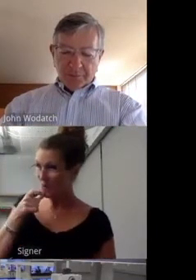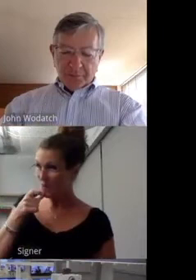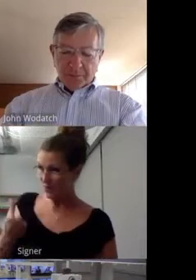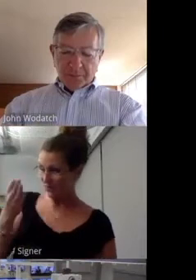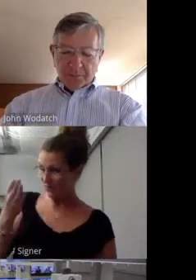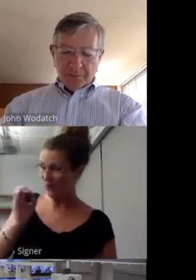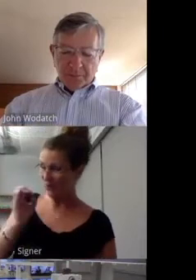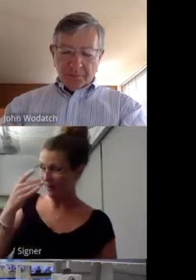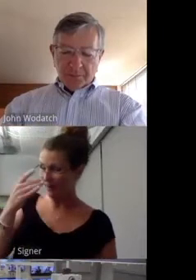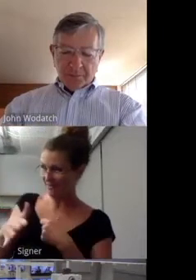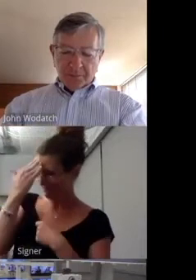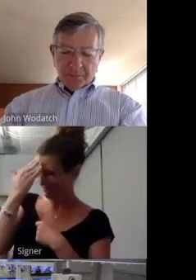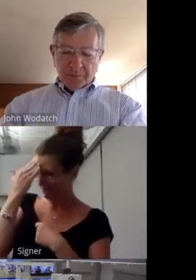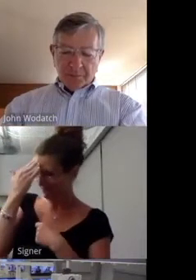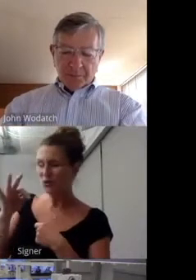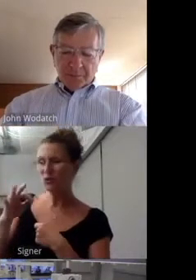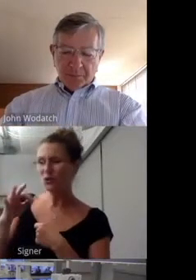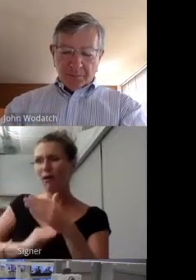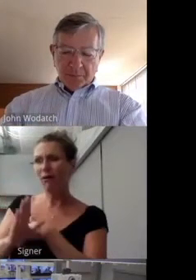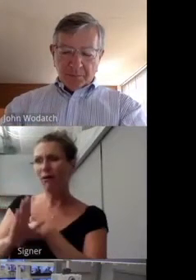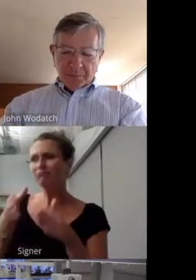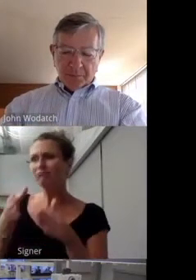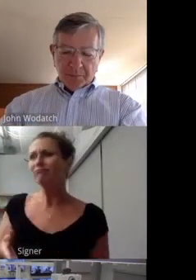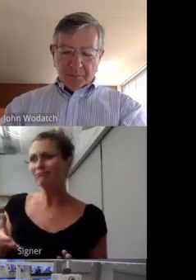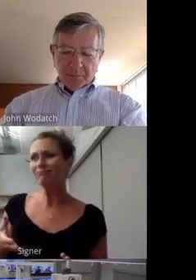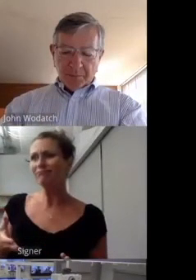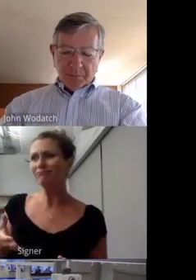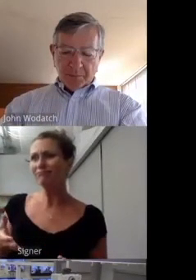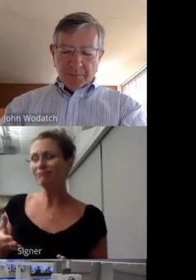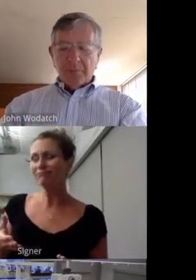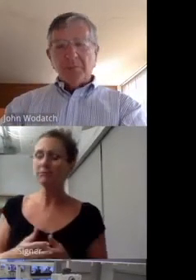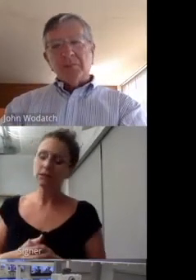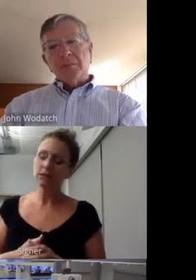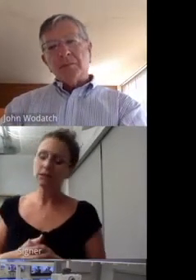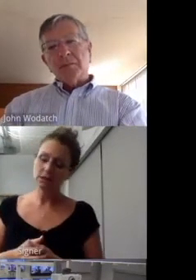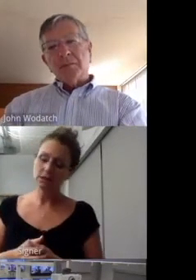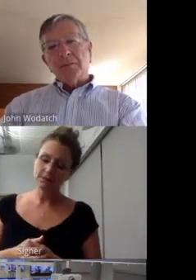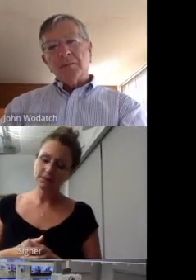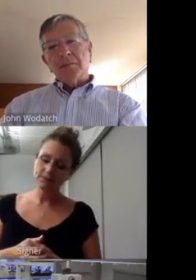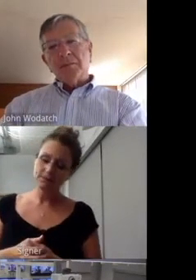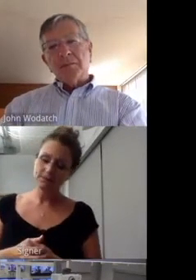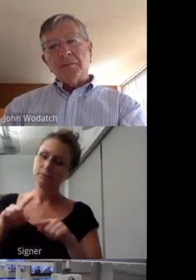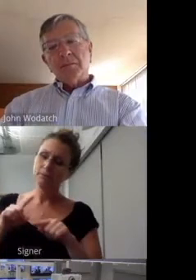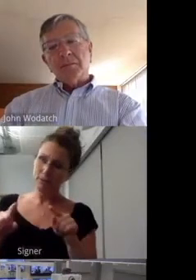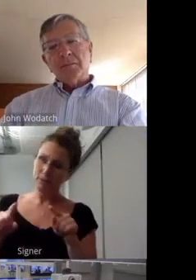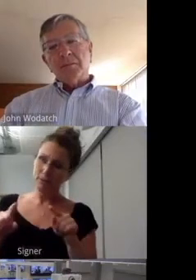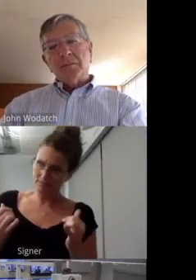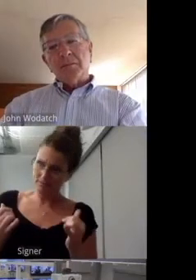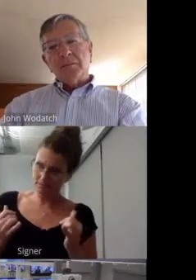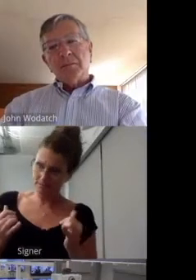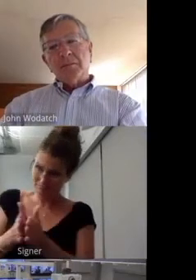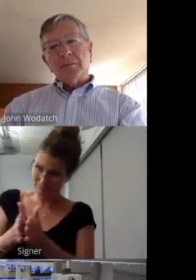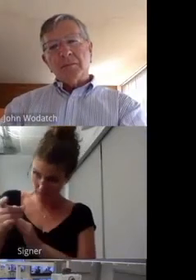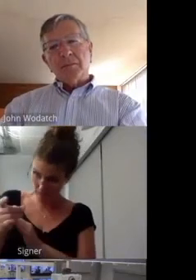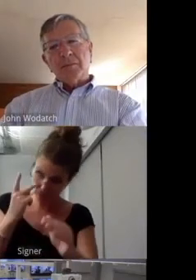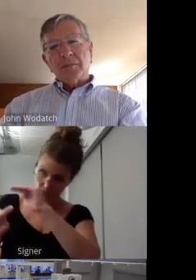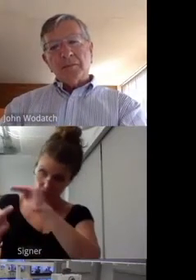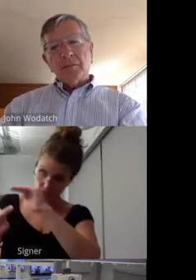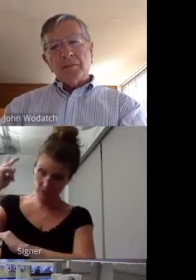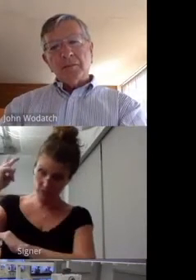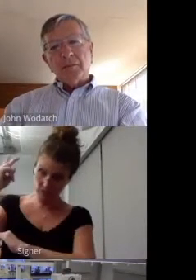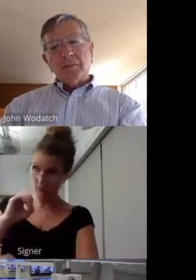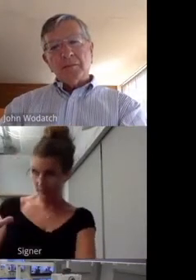person. I want you to look back at what you got passed in 2005. You've heard from Charles